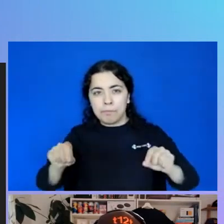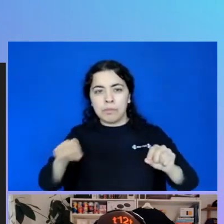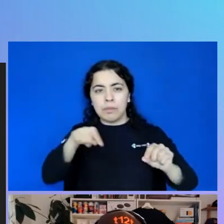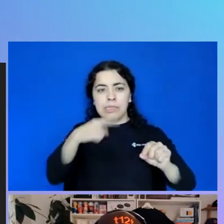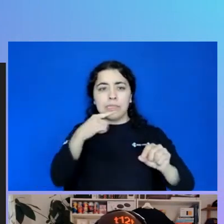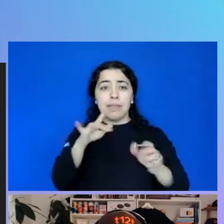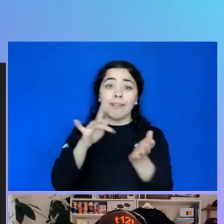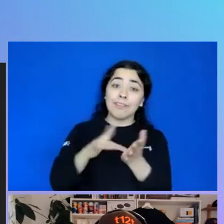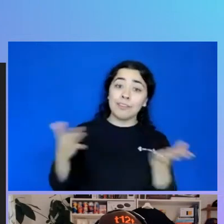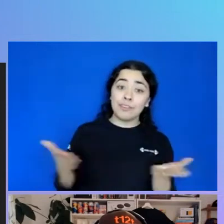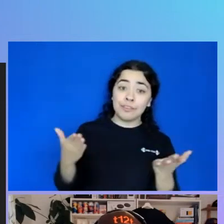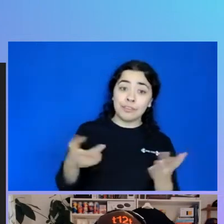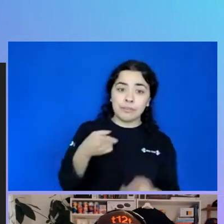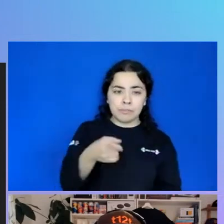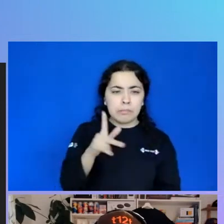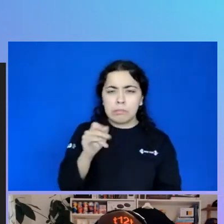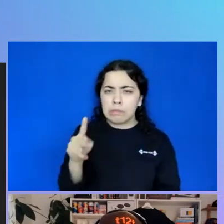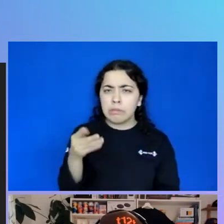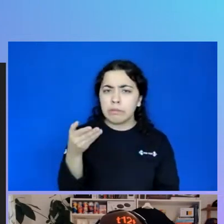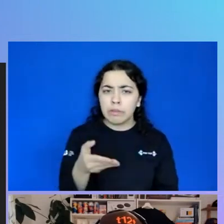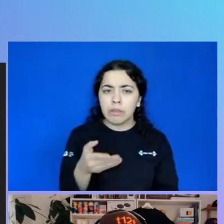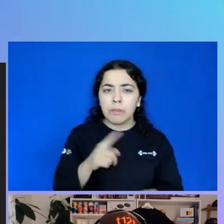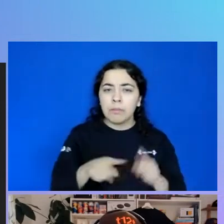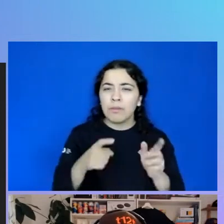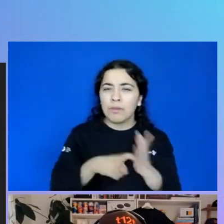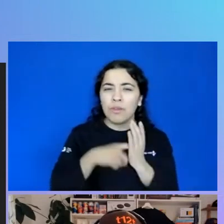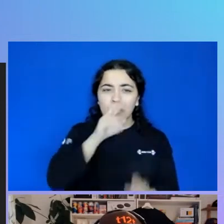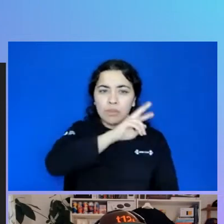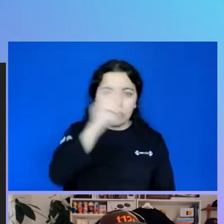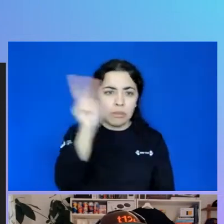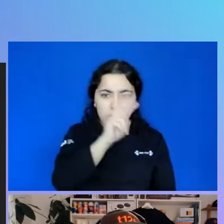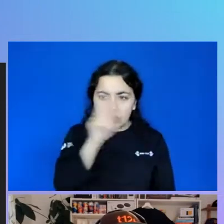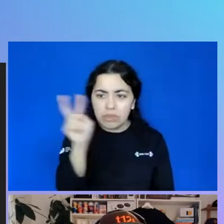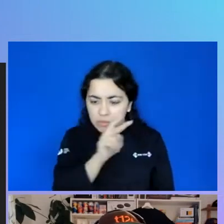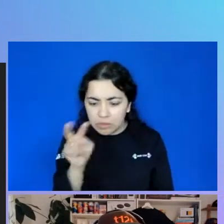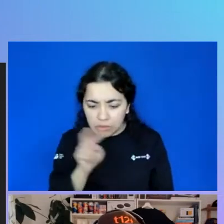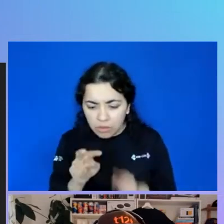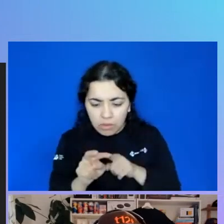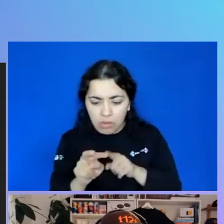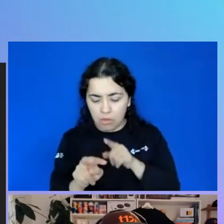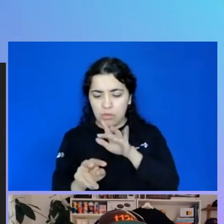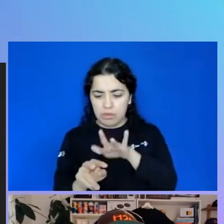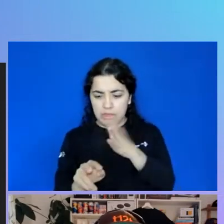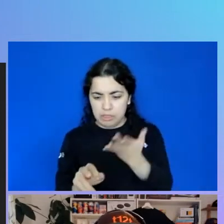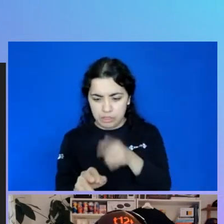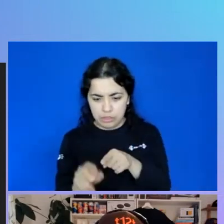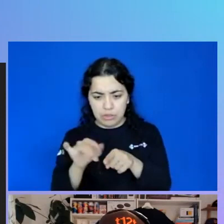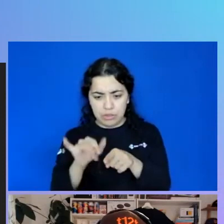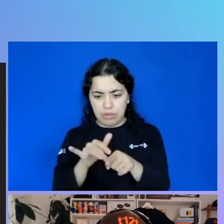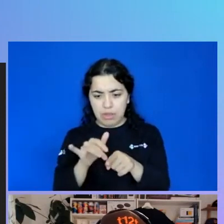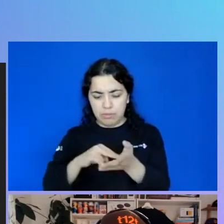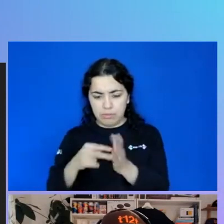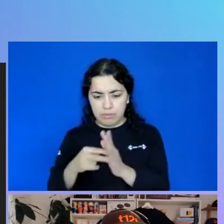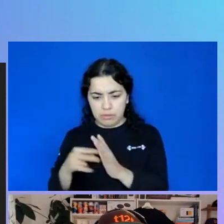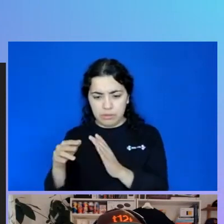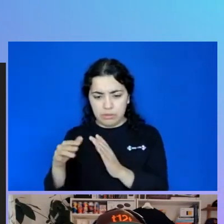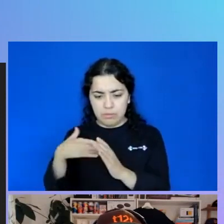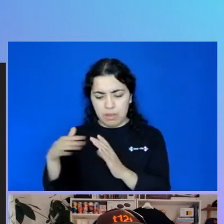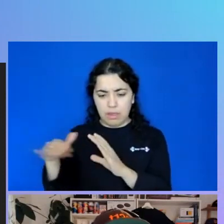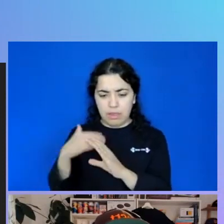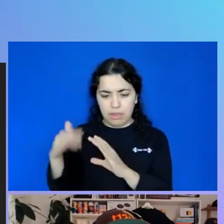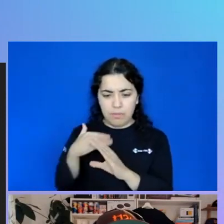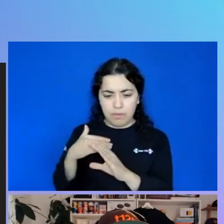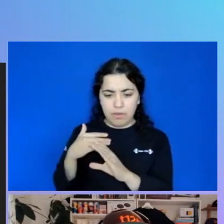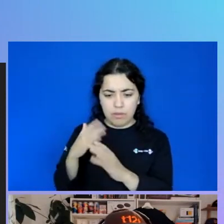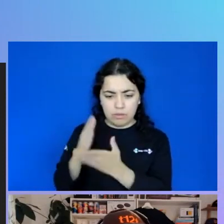is linked. So you have to read all of the text to find out that, okay, click here corresponds to change your email settings or